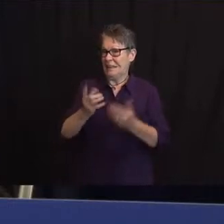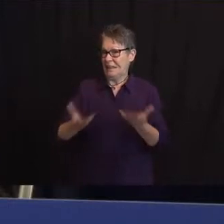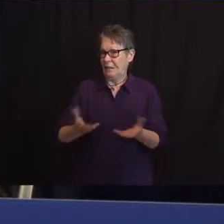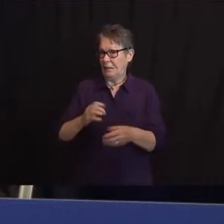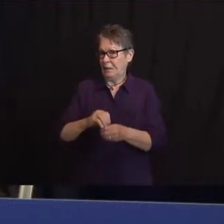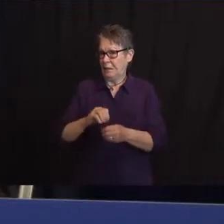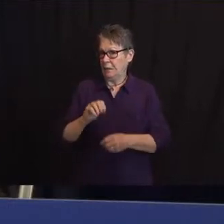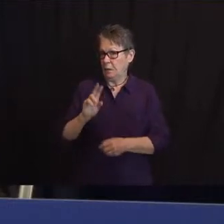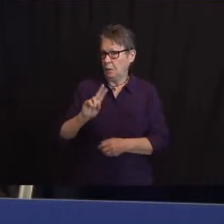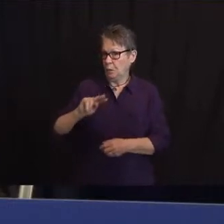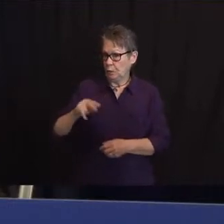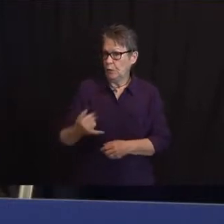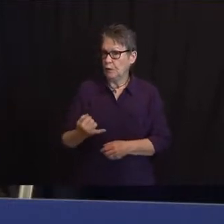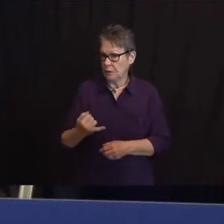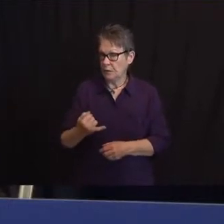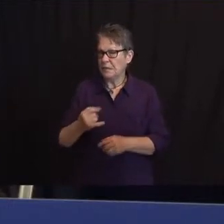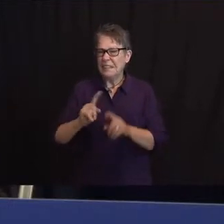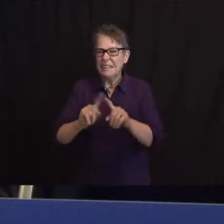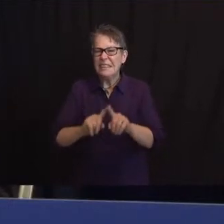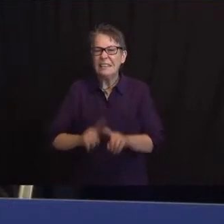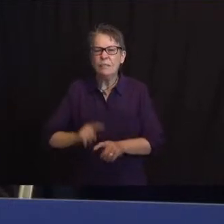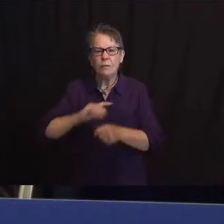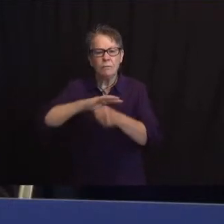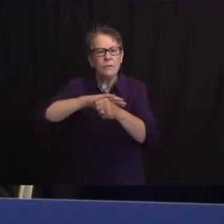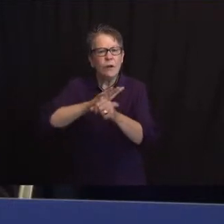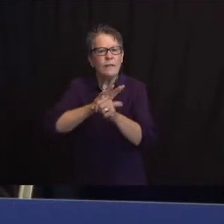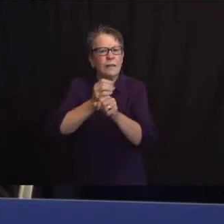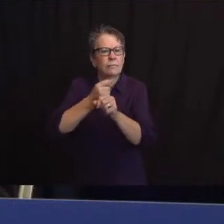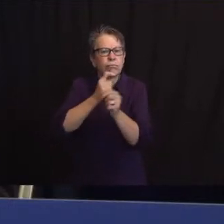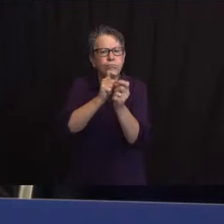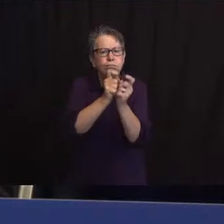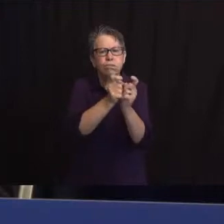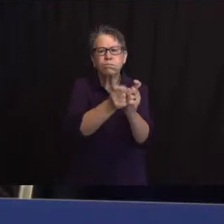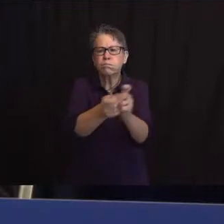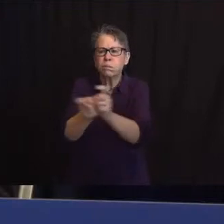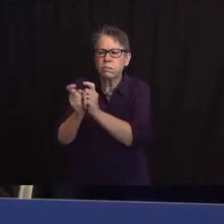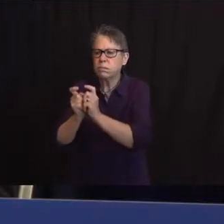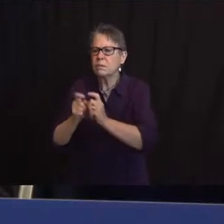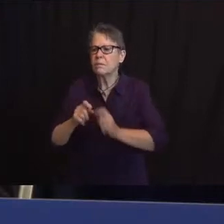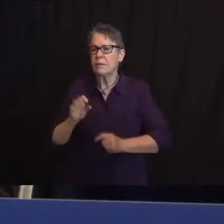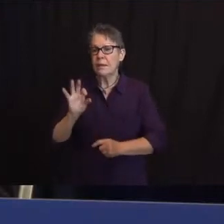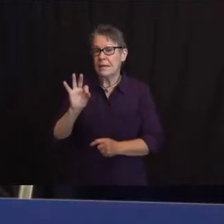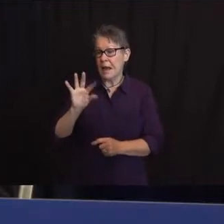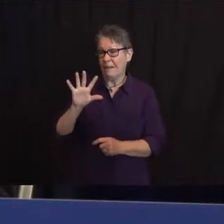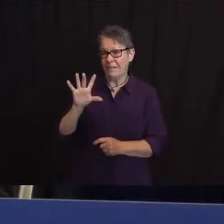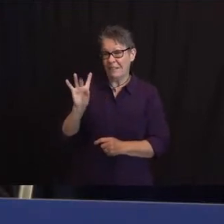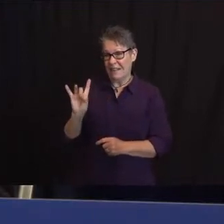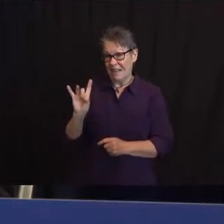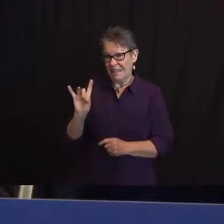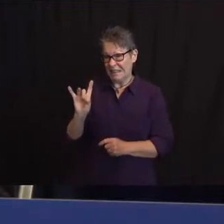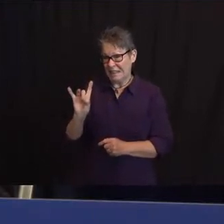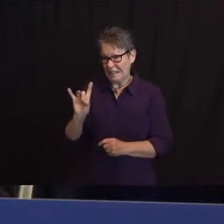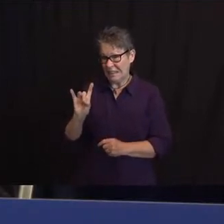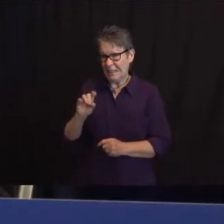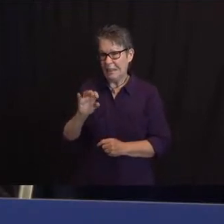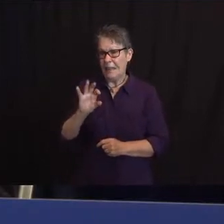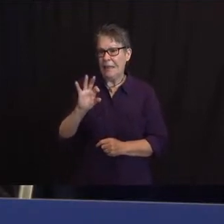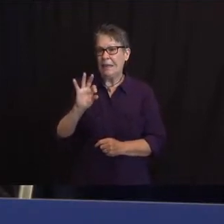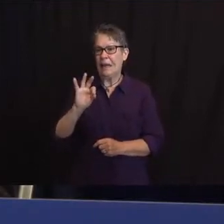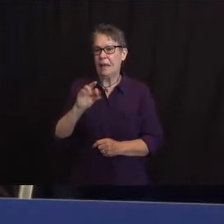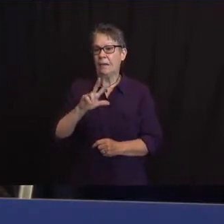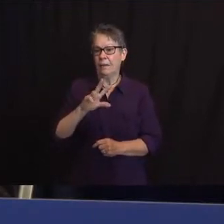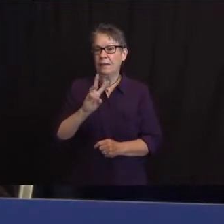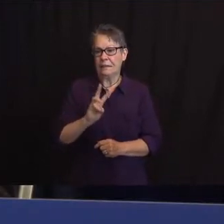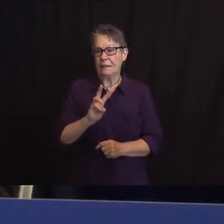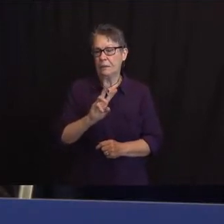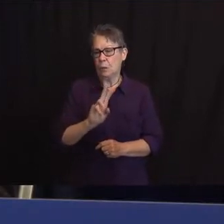936 of these reports are the UK variant, which has been found in every county in the state at this time. Additionally, we